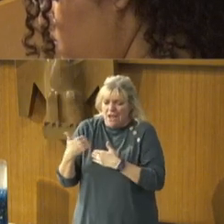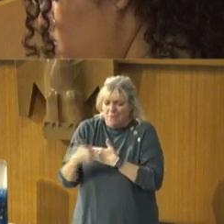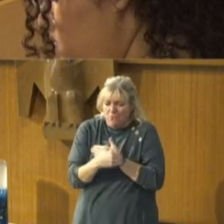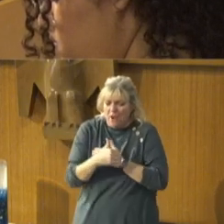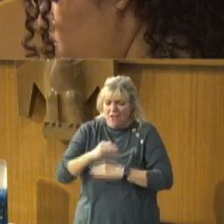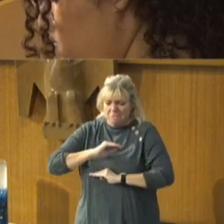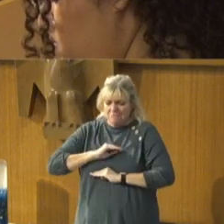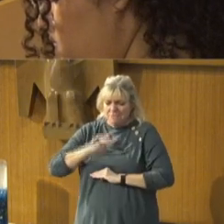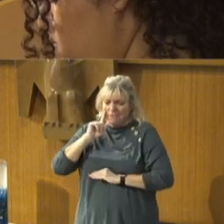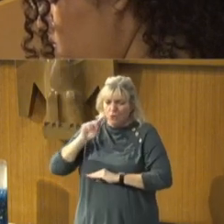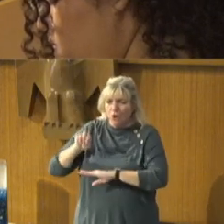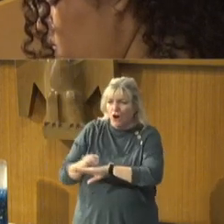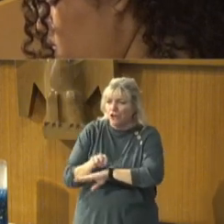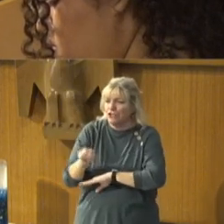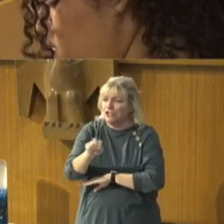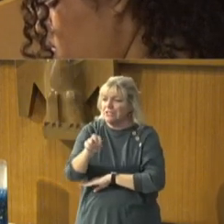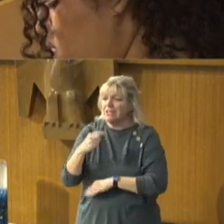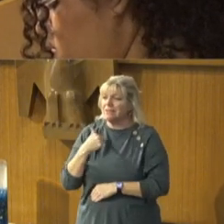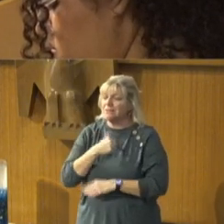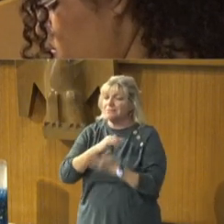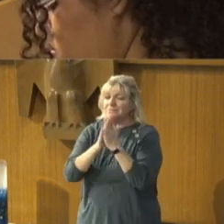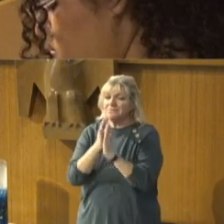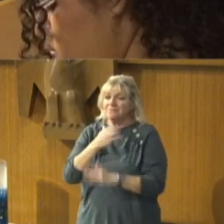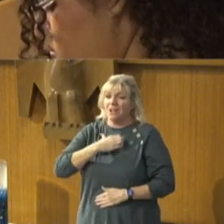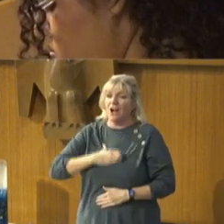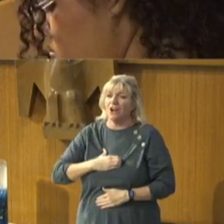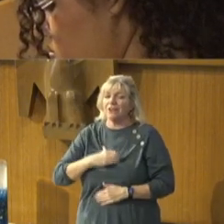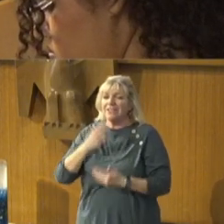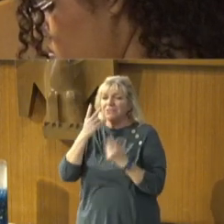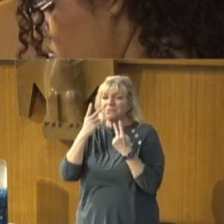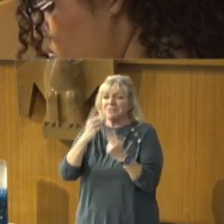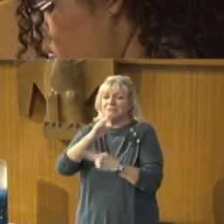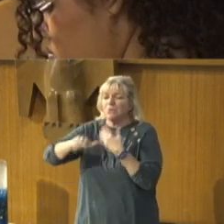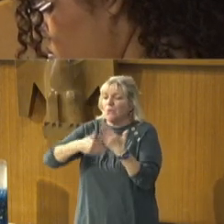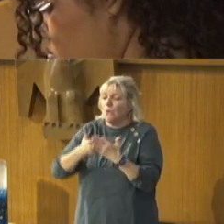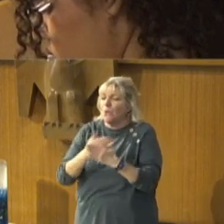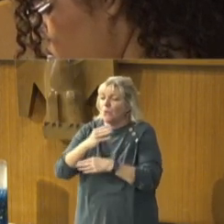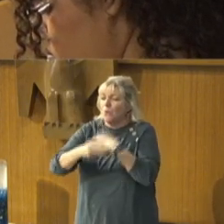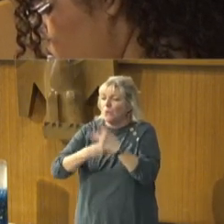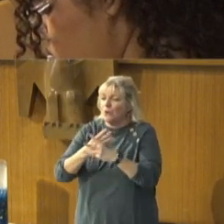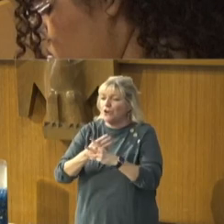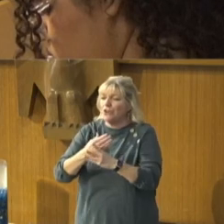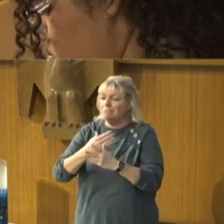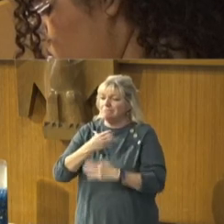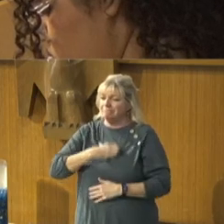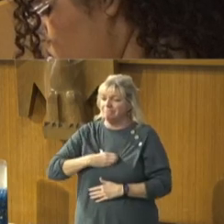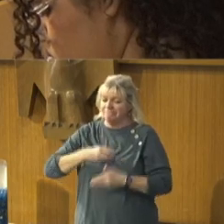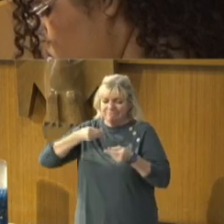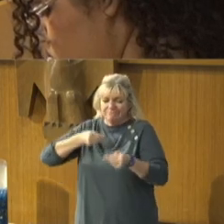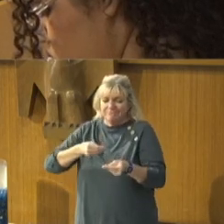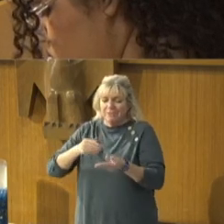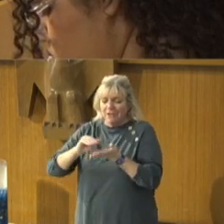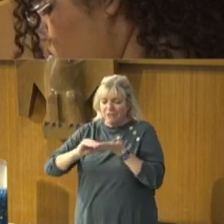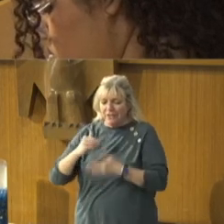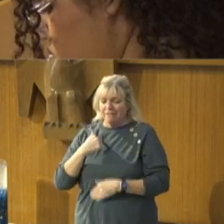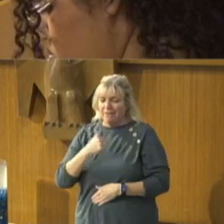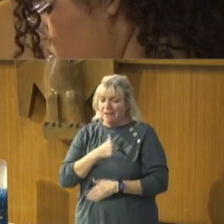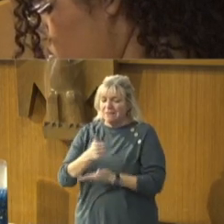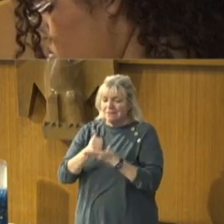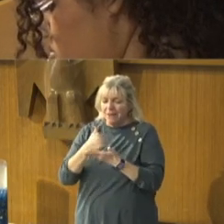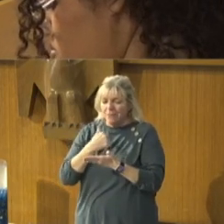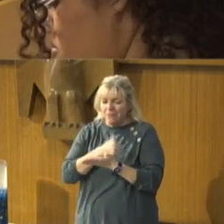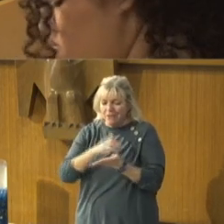our journey, and make us hungry to see the whole world nourished. Forgive us and help us forgive one